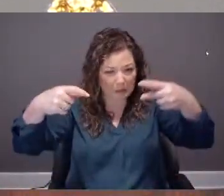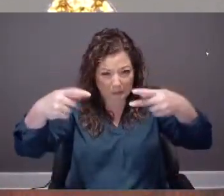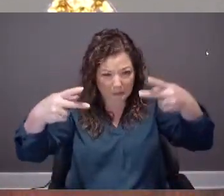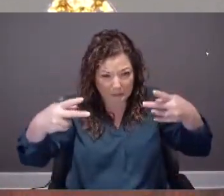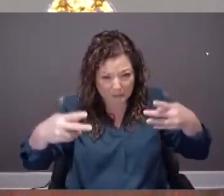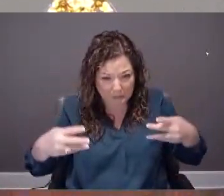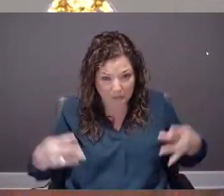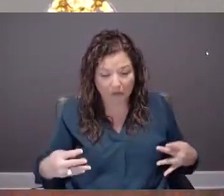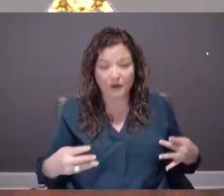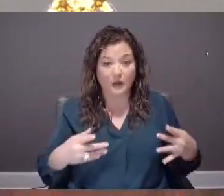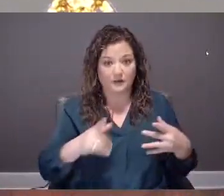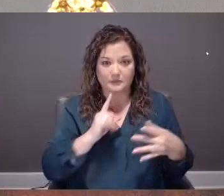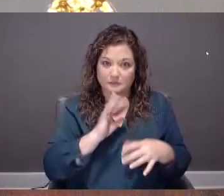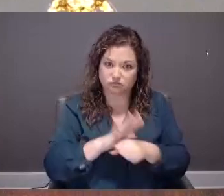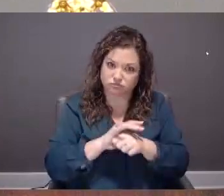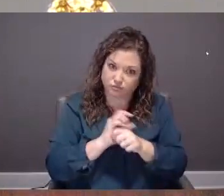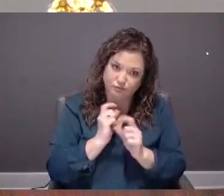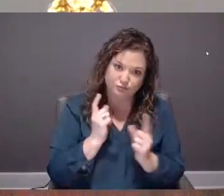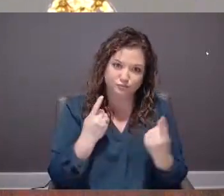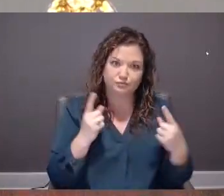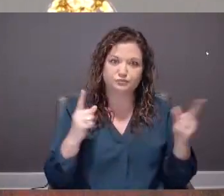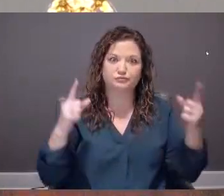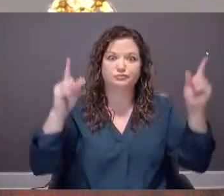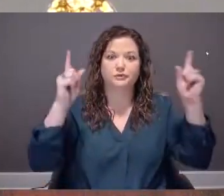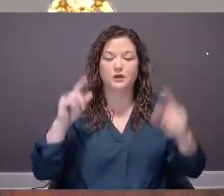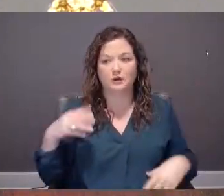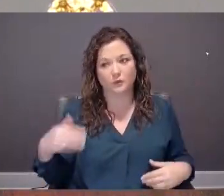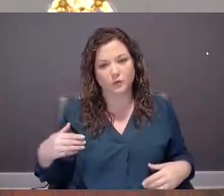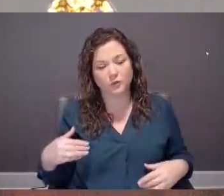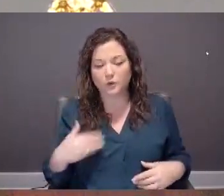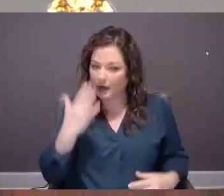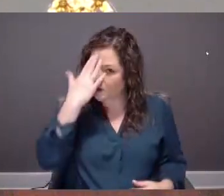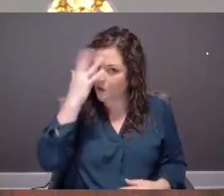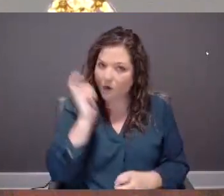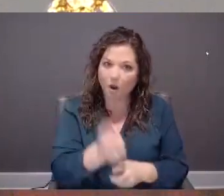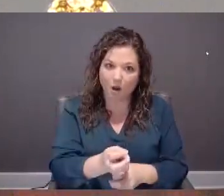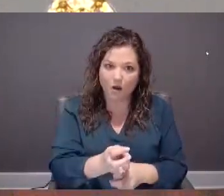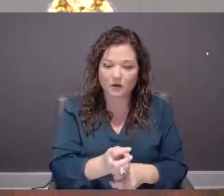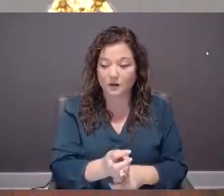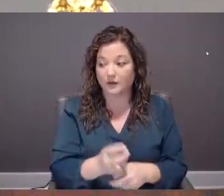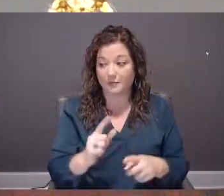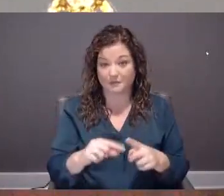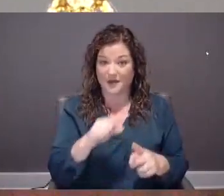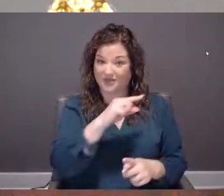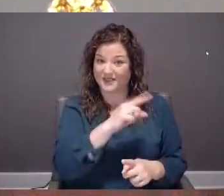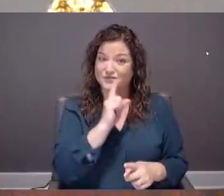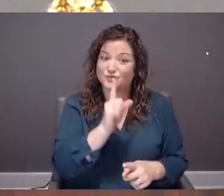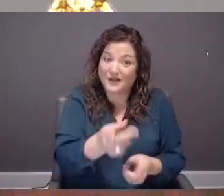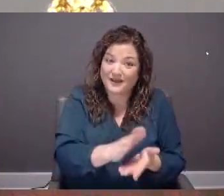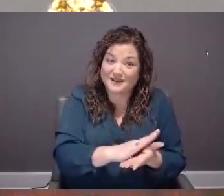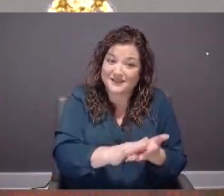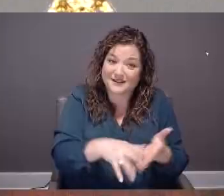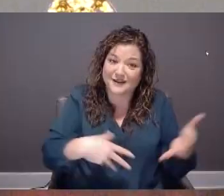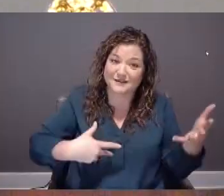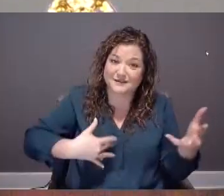fit. And if you look at the information on page 28, I mean, this is a nice summary of what we did. And you'd already gone over the